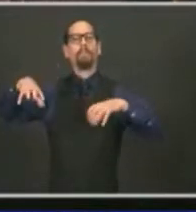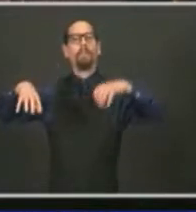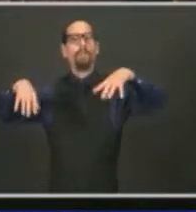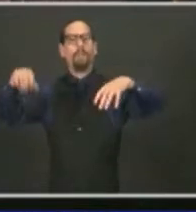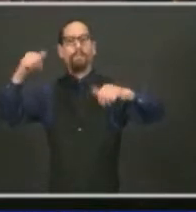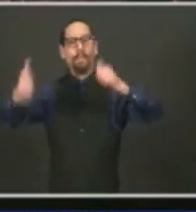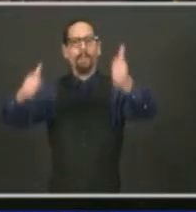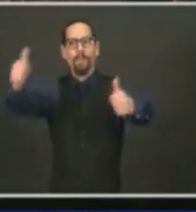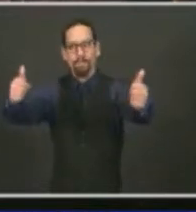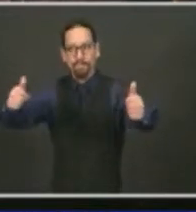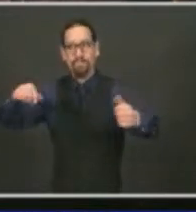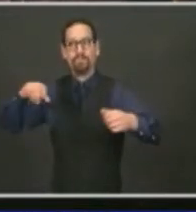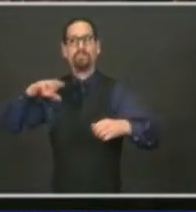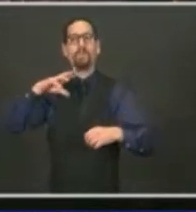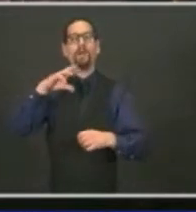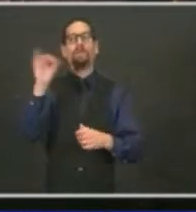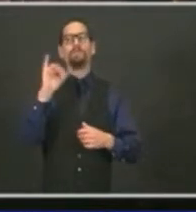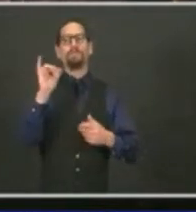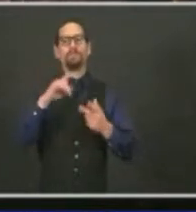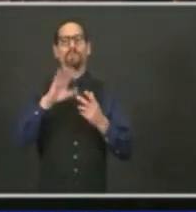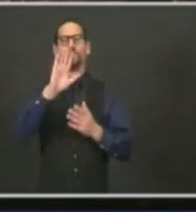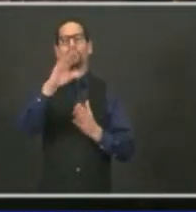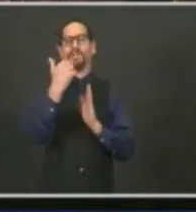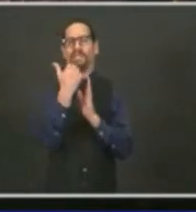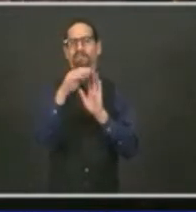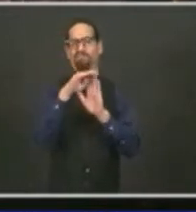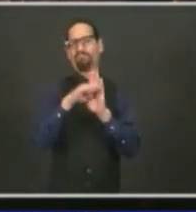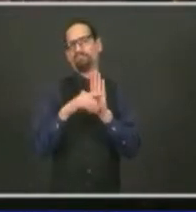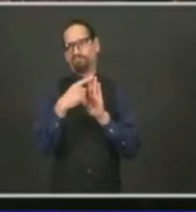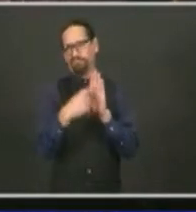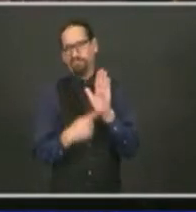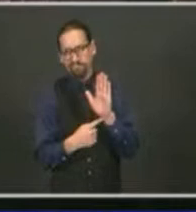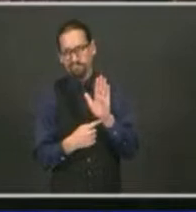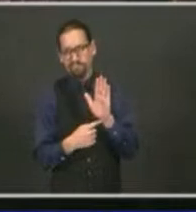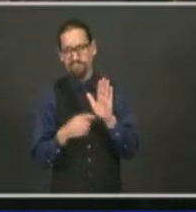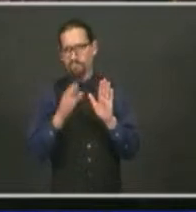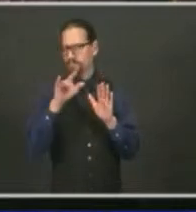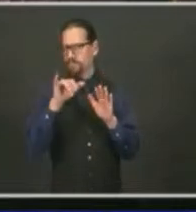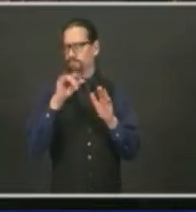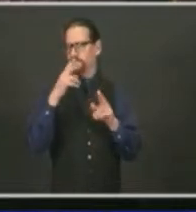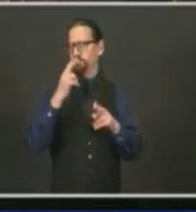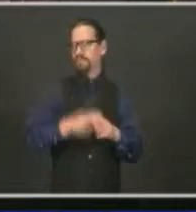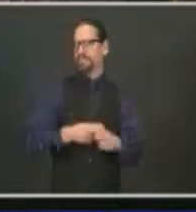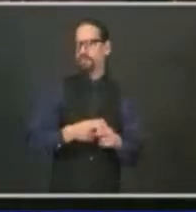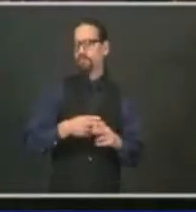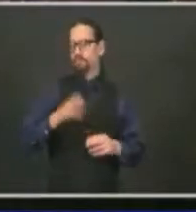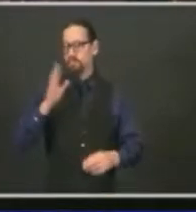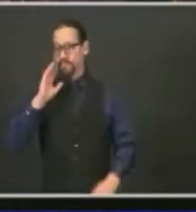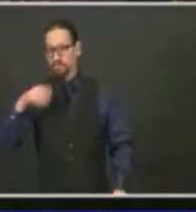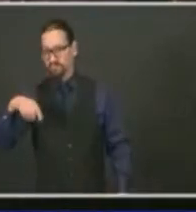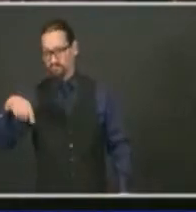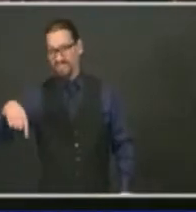in your list, I believe you mentioned gyms. Would they be opening on Sunday or